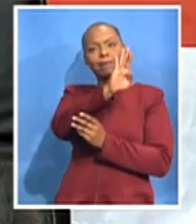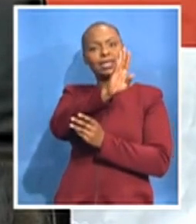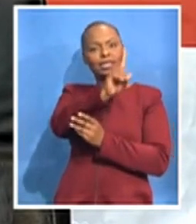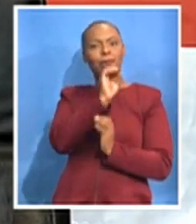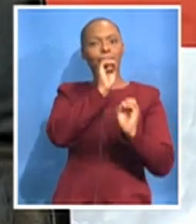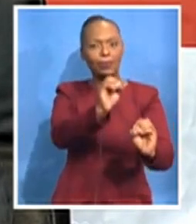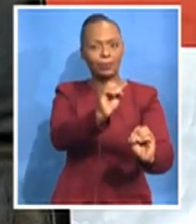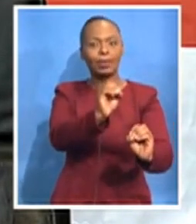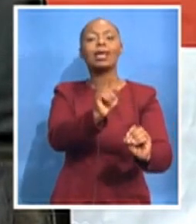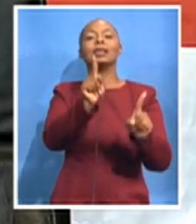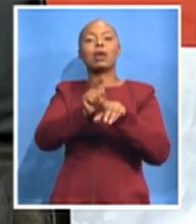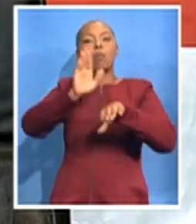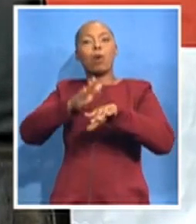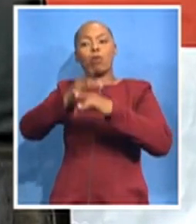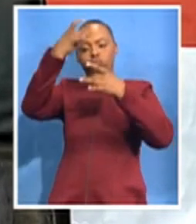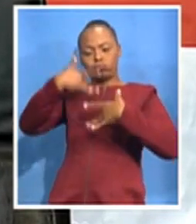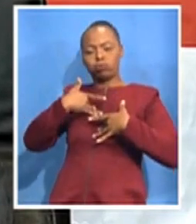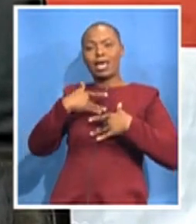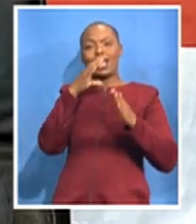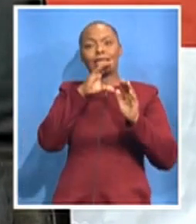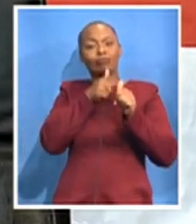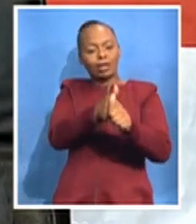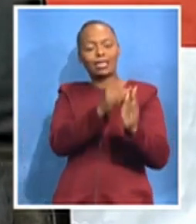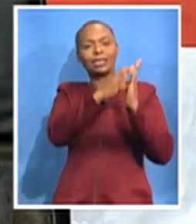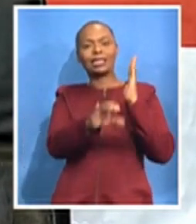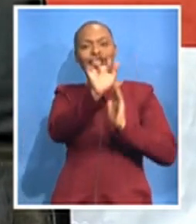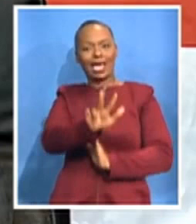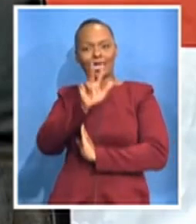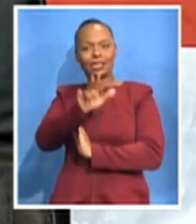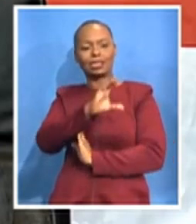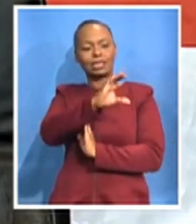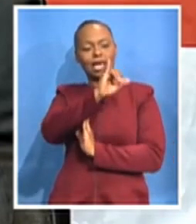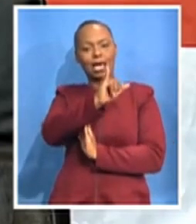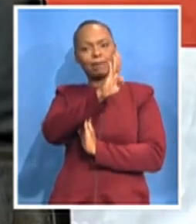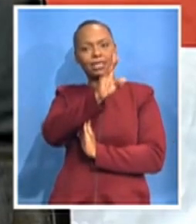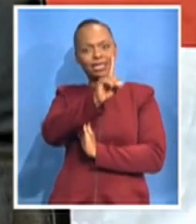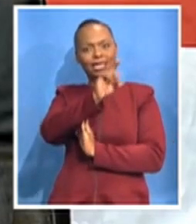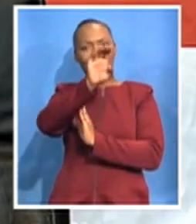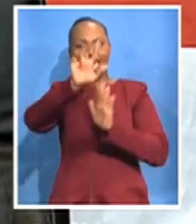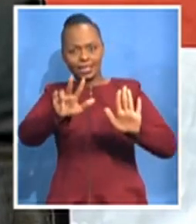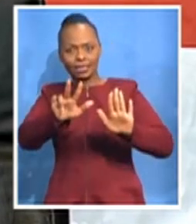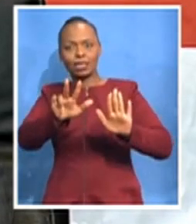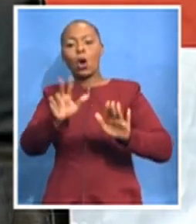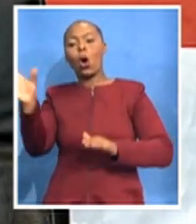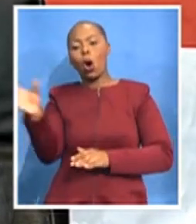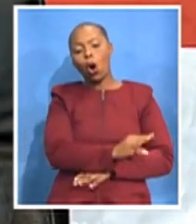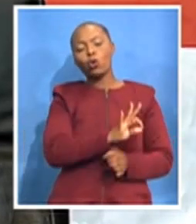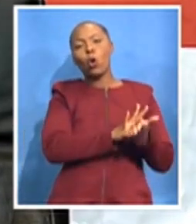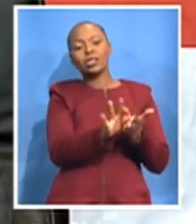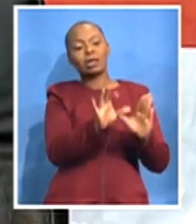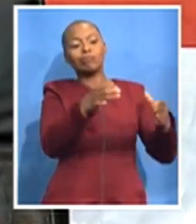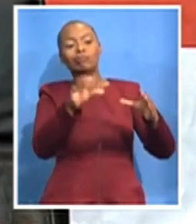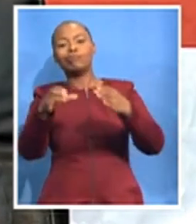Section 18 of the CIDB Act, all contractors have to be registered with